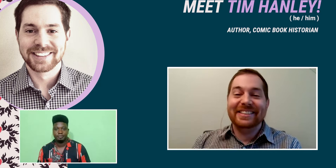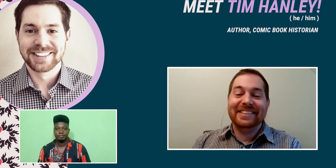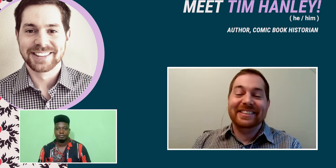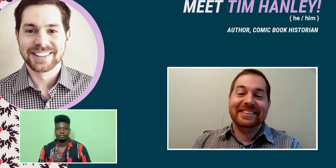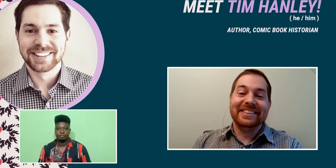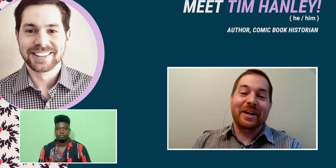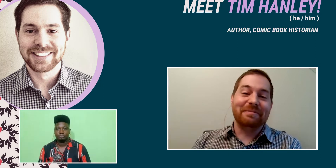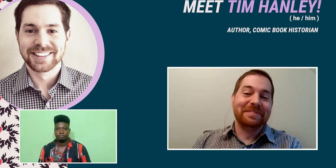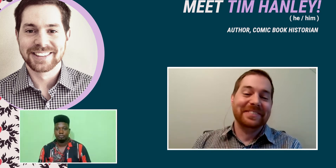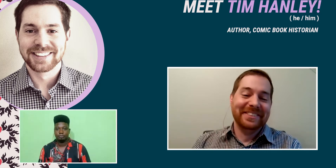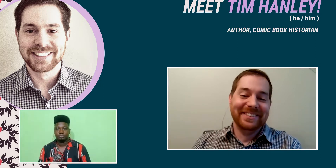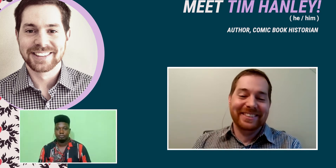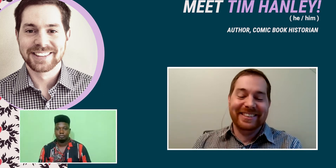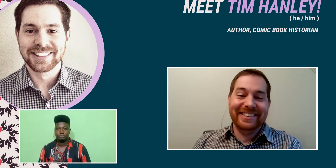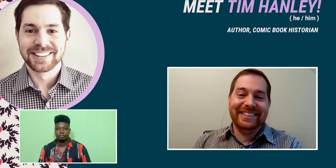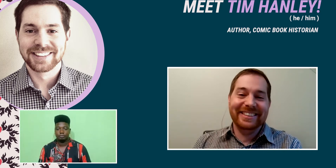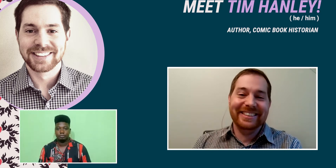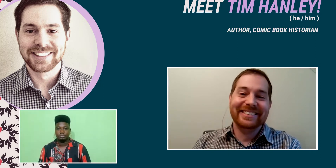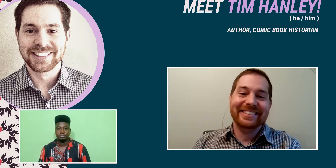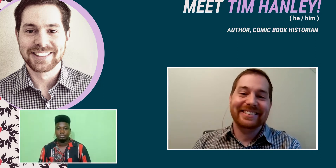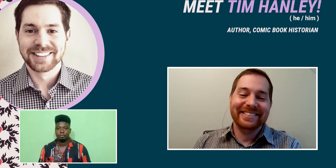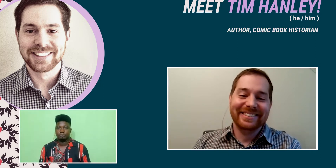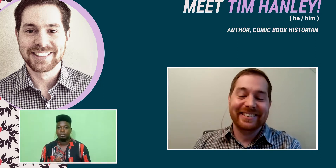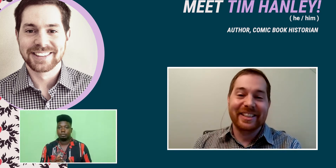I'm dead. Yeah. That's ridiculous.